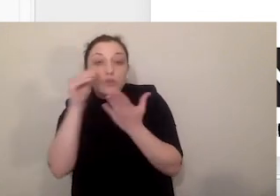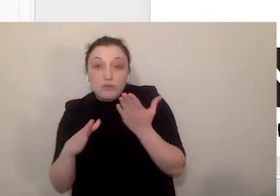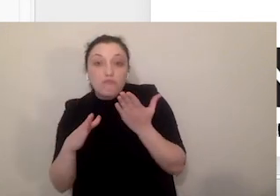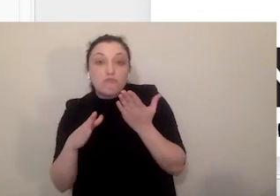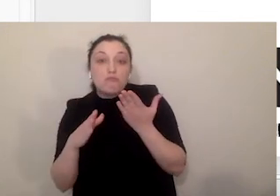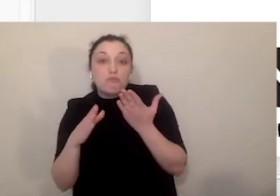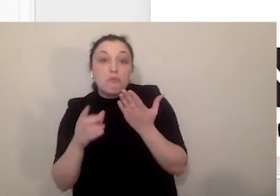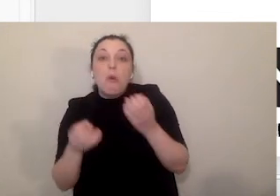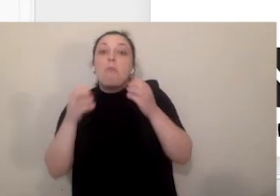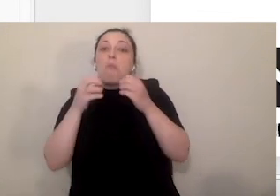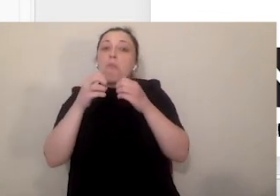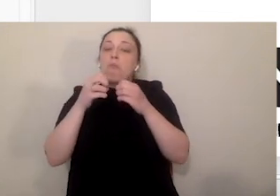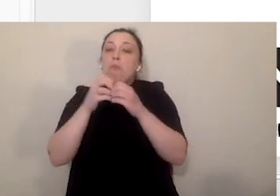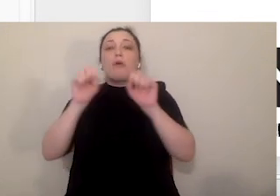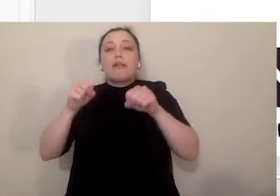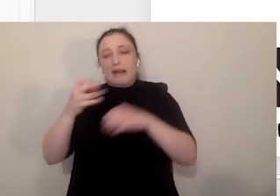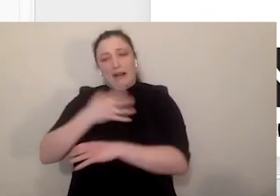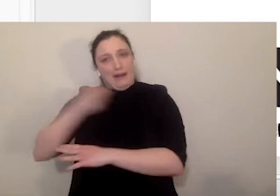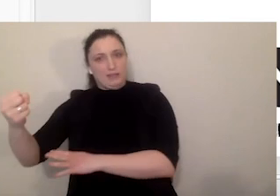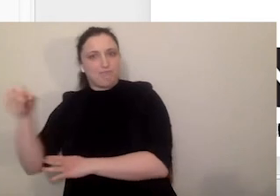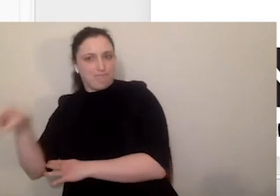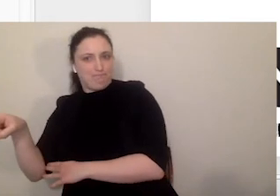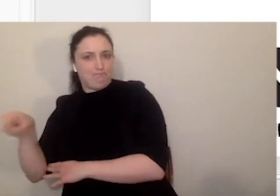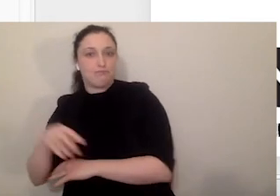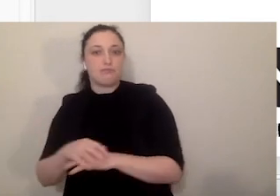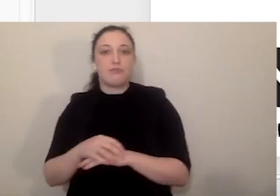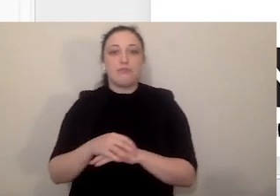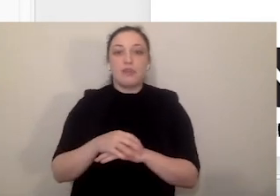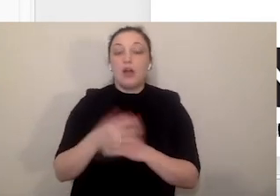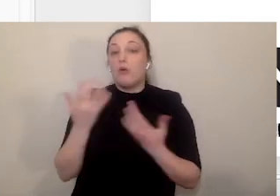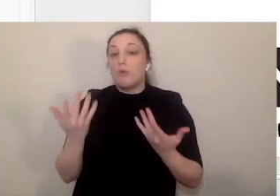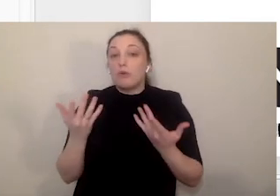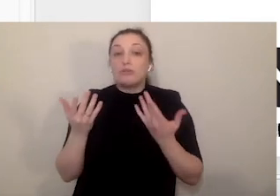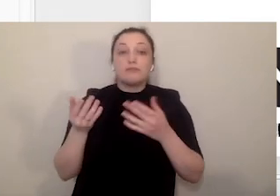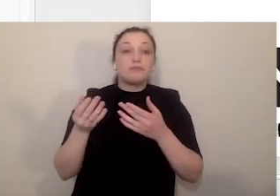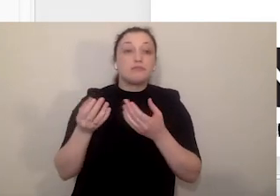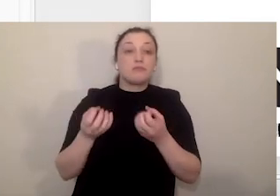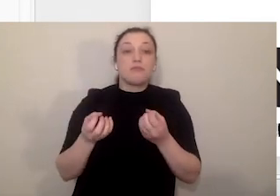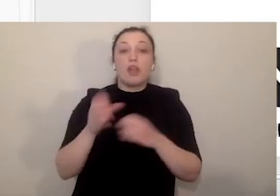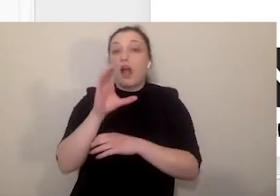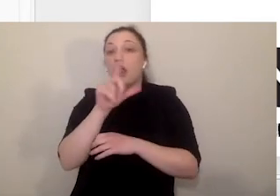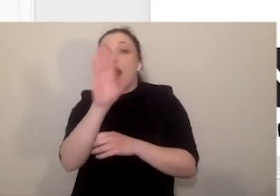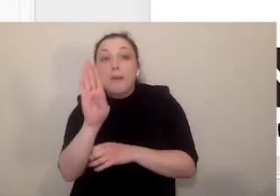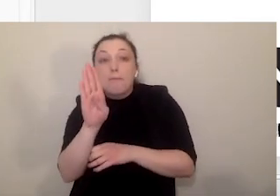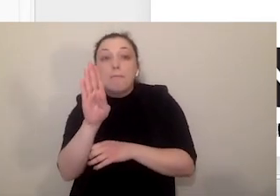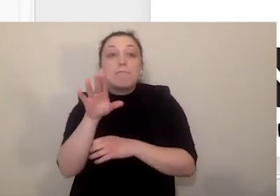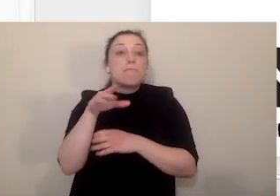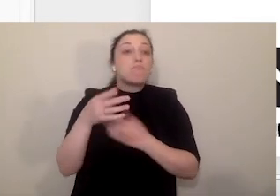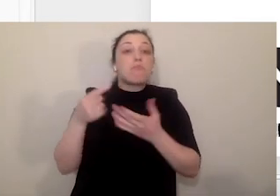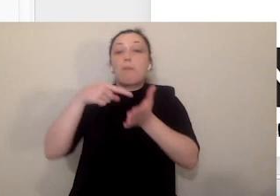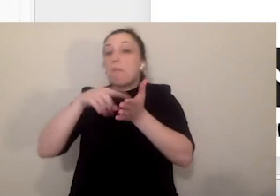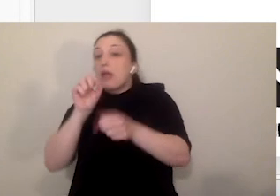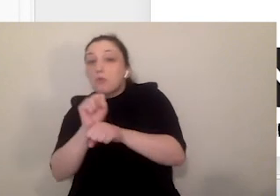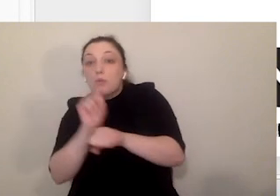SME. Extracurricular clubs, the same thing, 46% compared to 38%. Paid work at school, 18% compared to 12%. Paid work